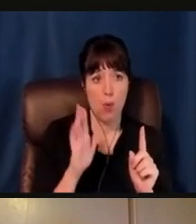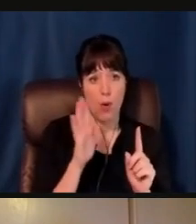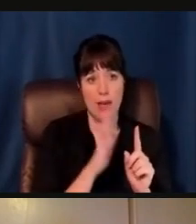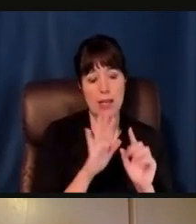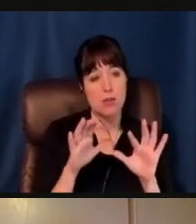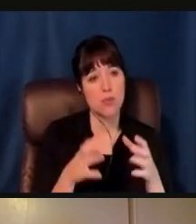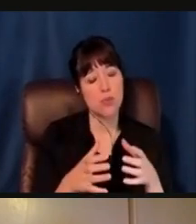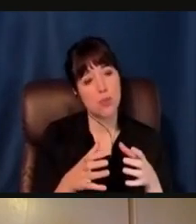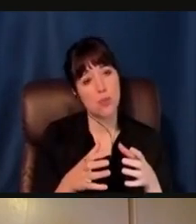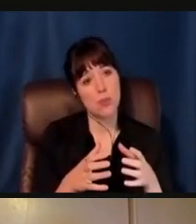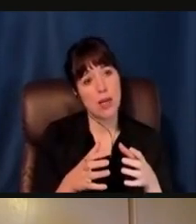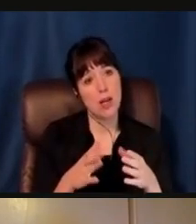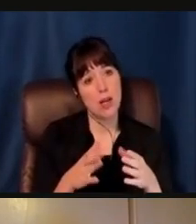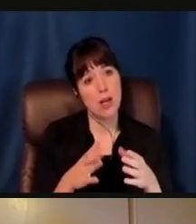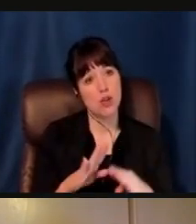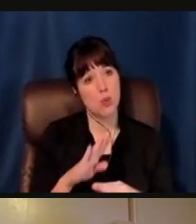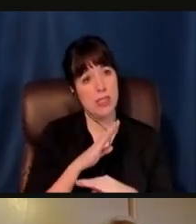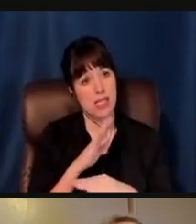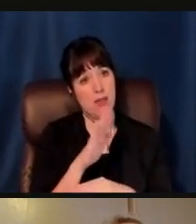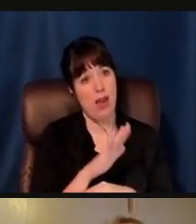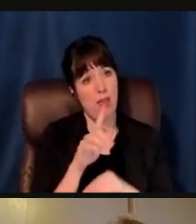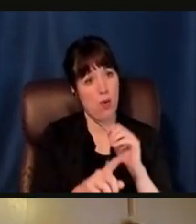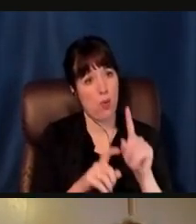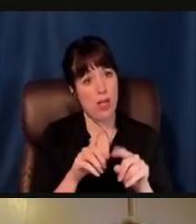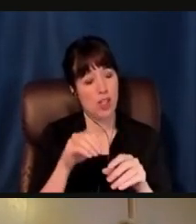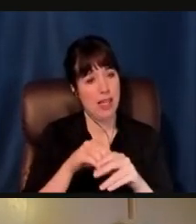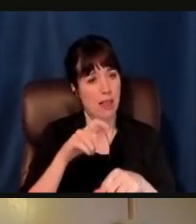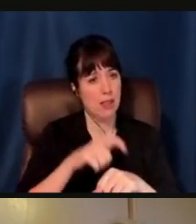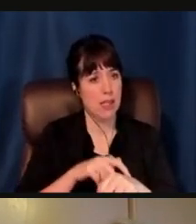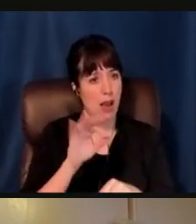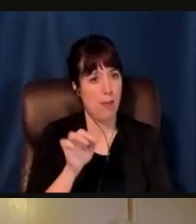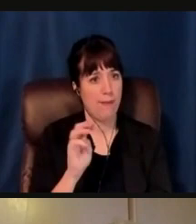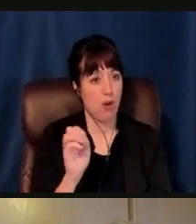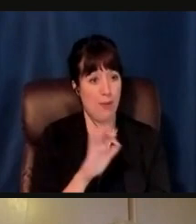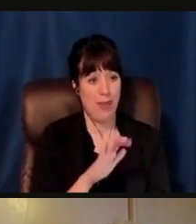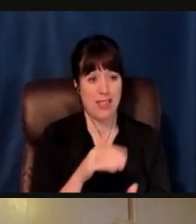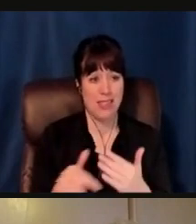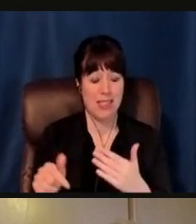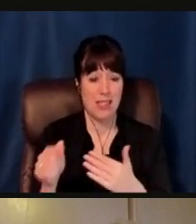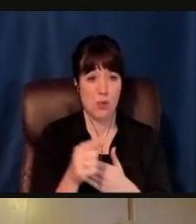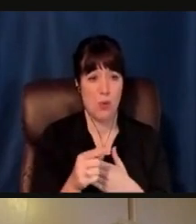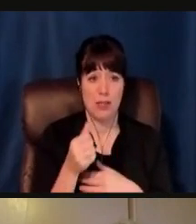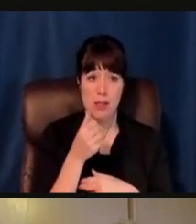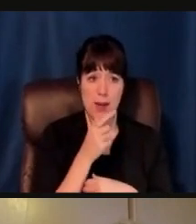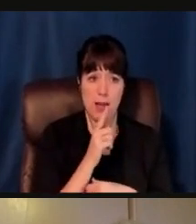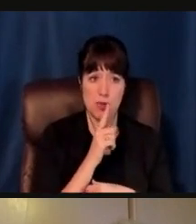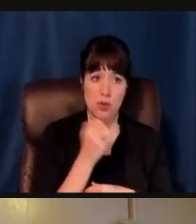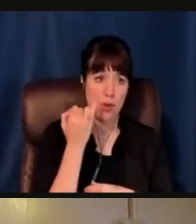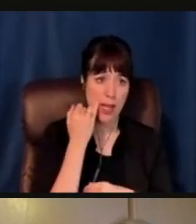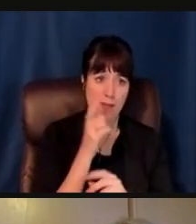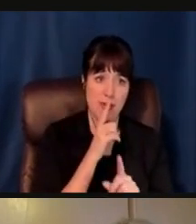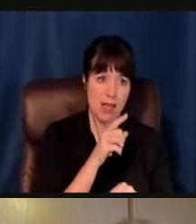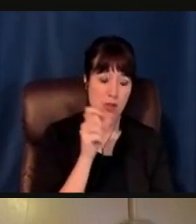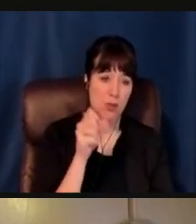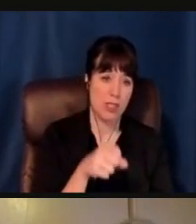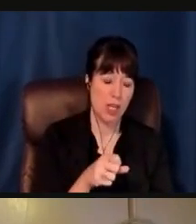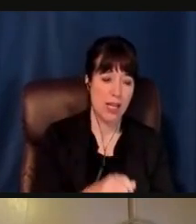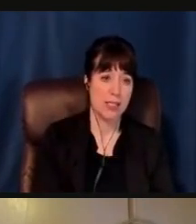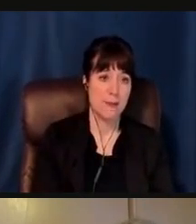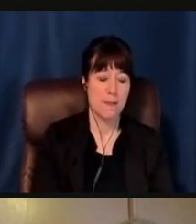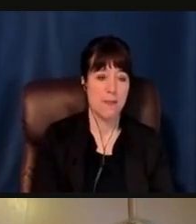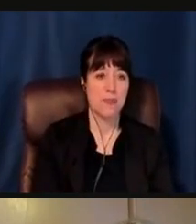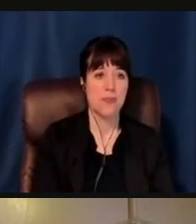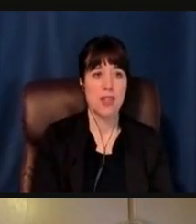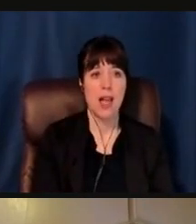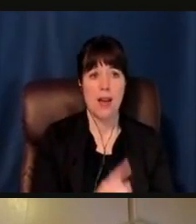group to satisfy their questions in that time frame? I mean, it's coming up next week, so I'm not sure if the answer is yes. You know,